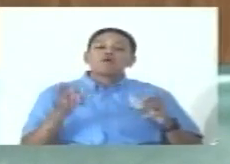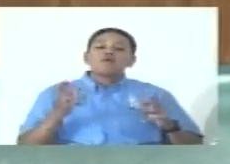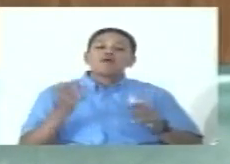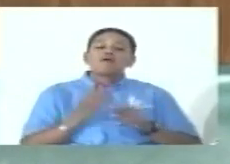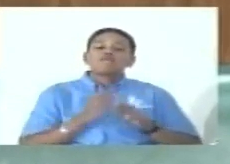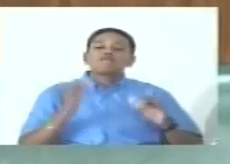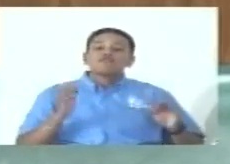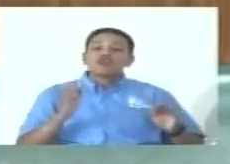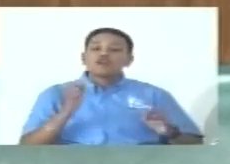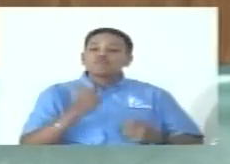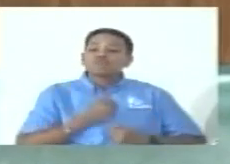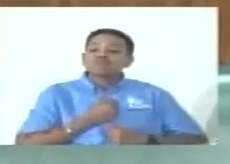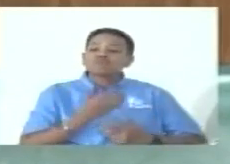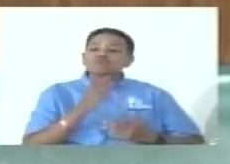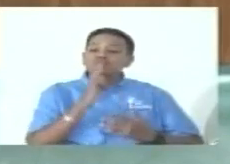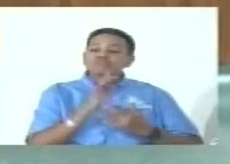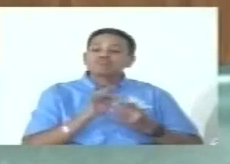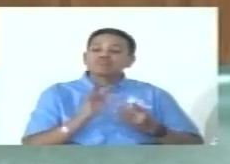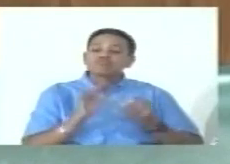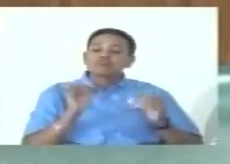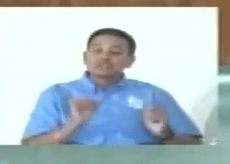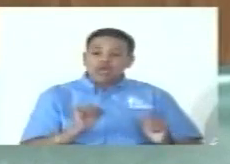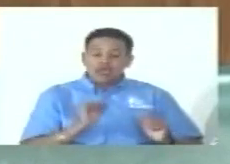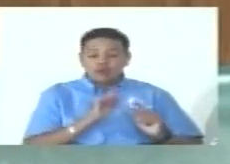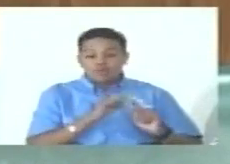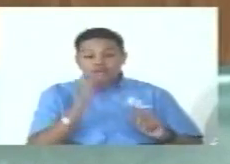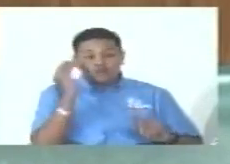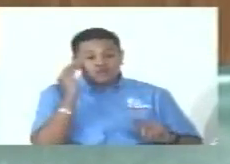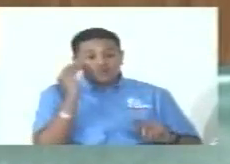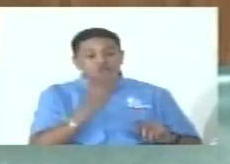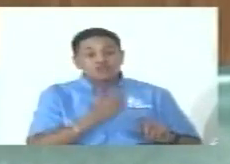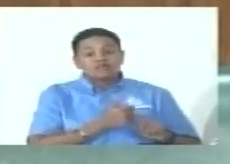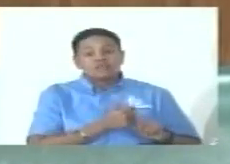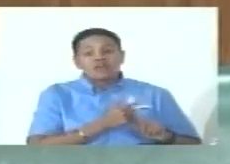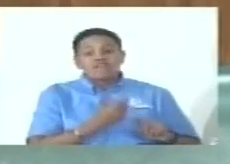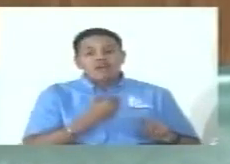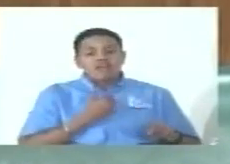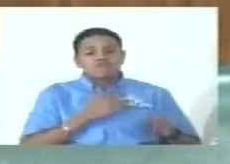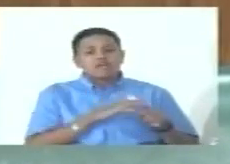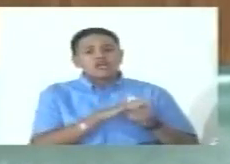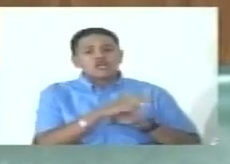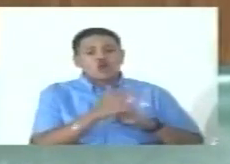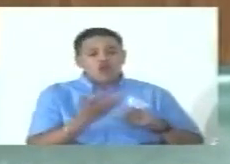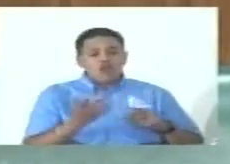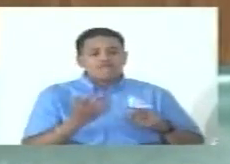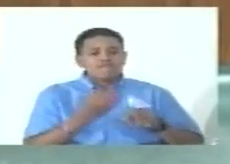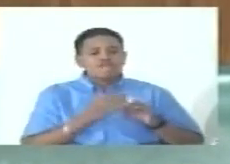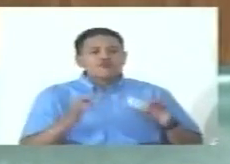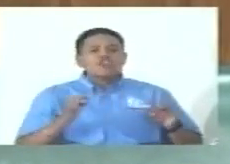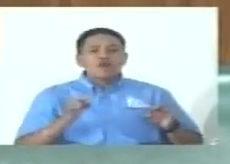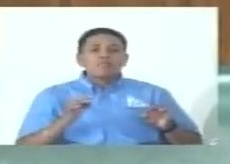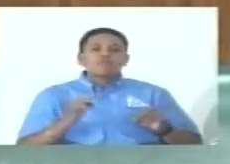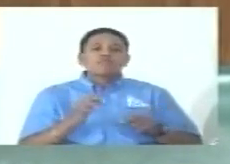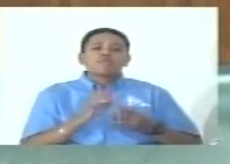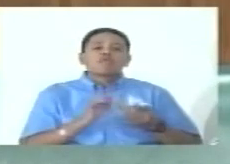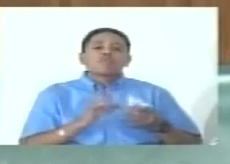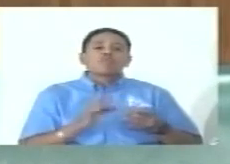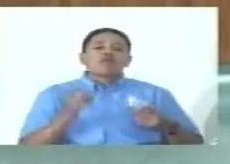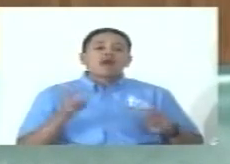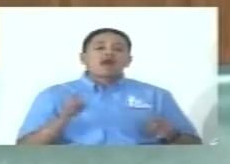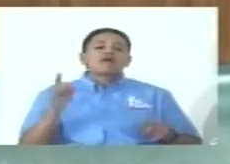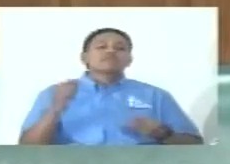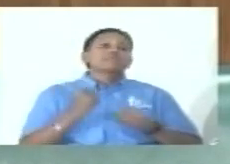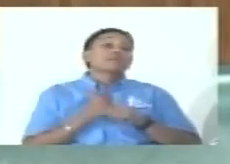of speech. When they told him that he had enough freedom, he made